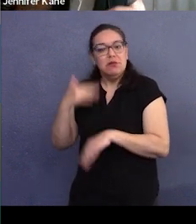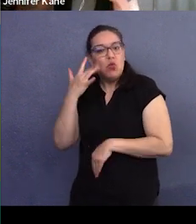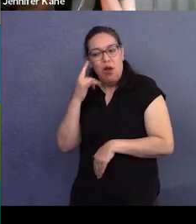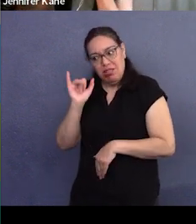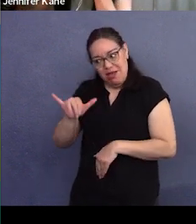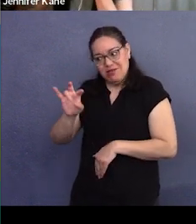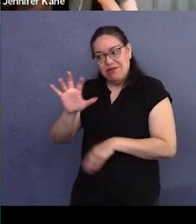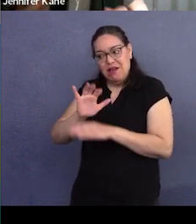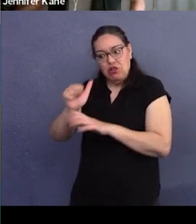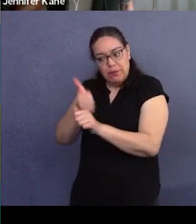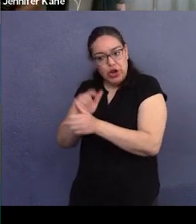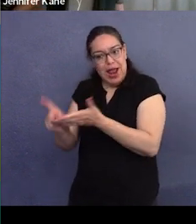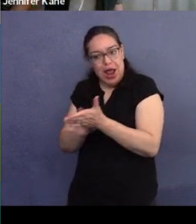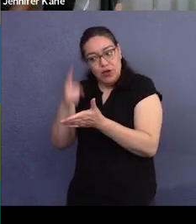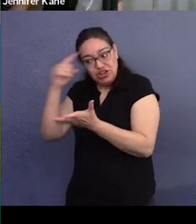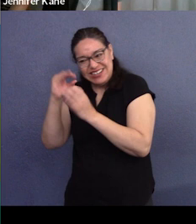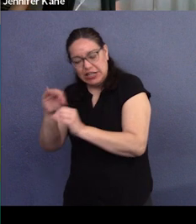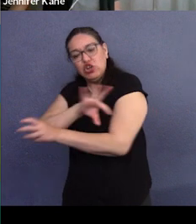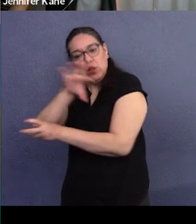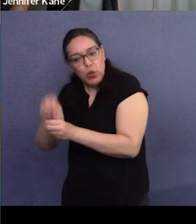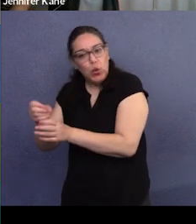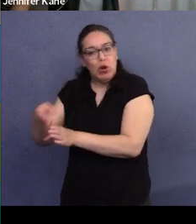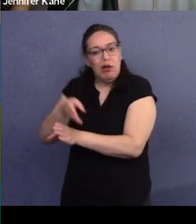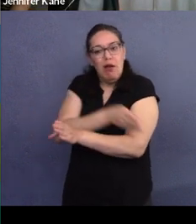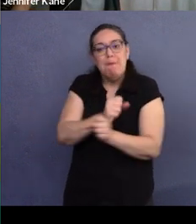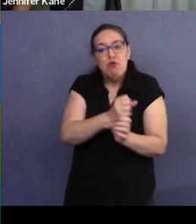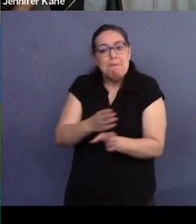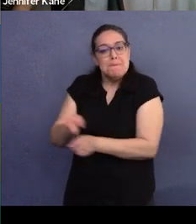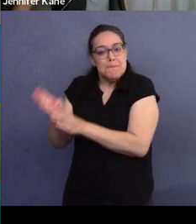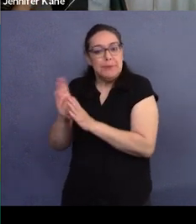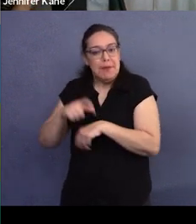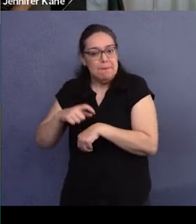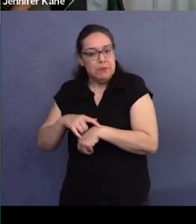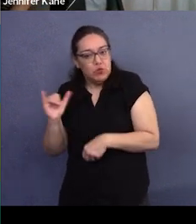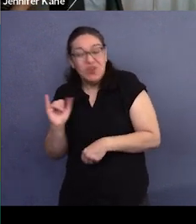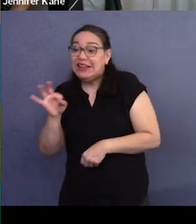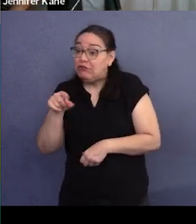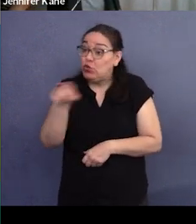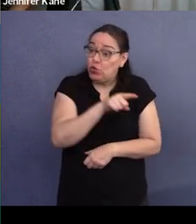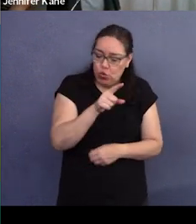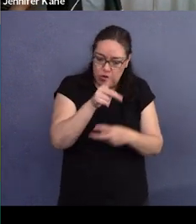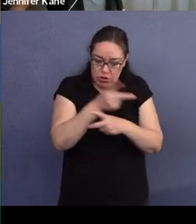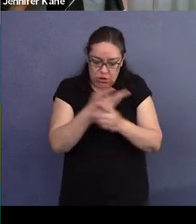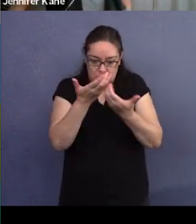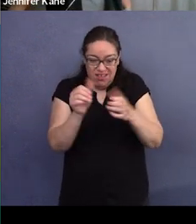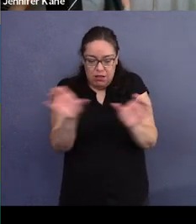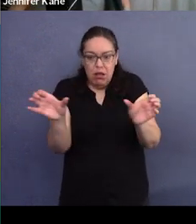time, you could break that out a little bit smaller. So just making sure that you're, and really the cost of